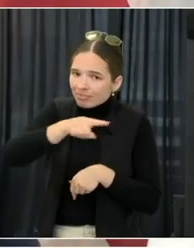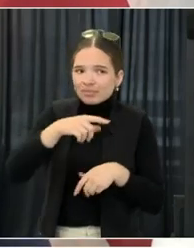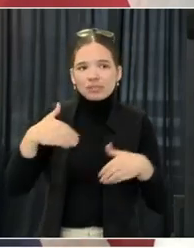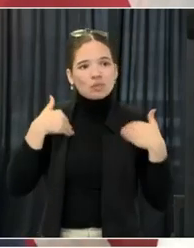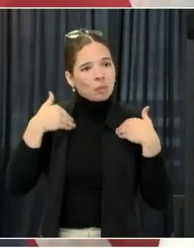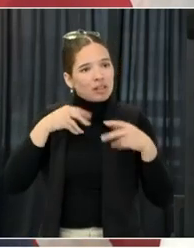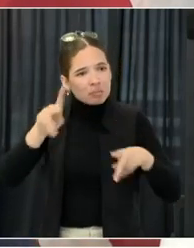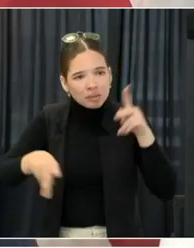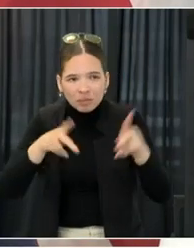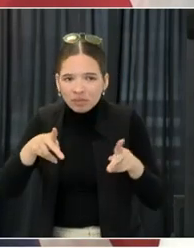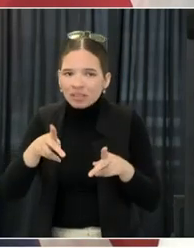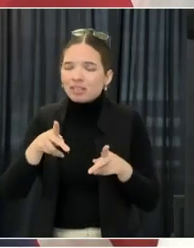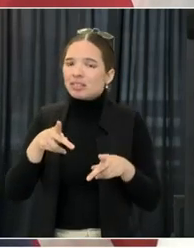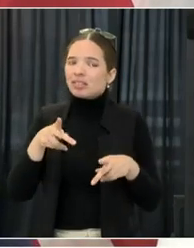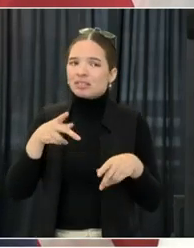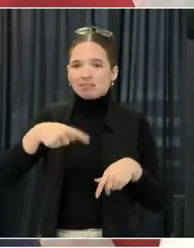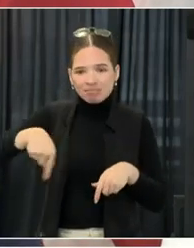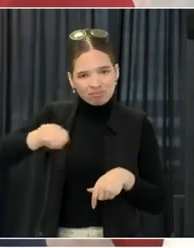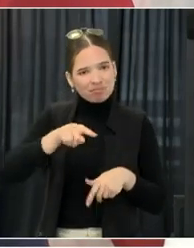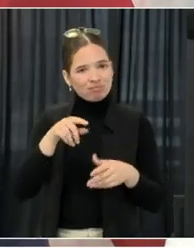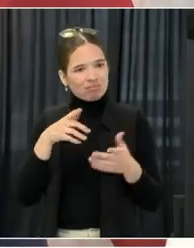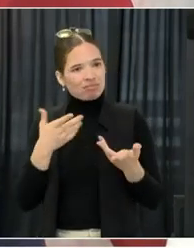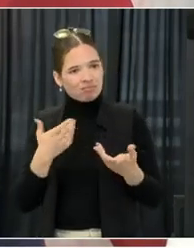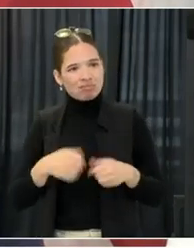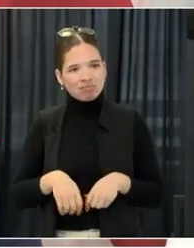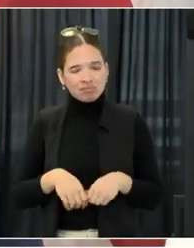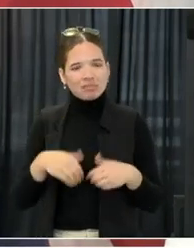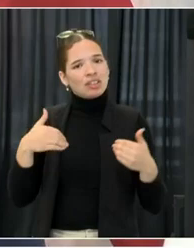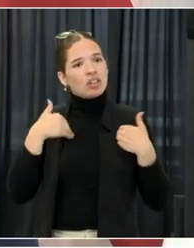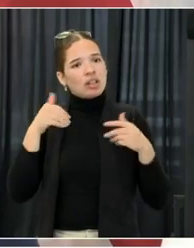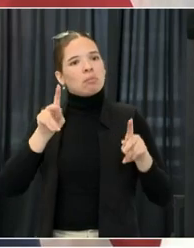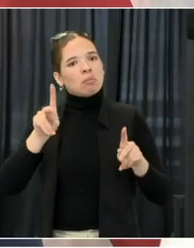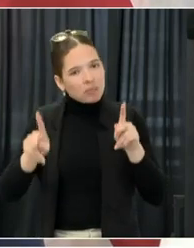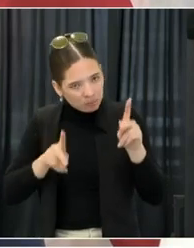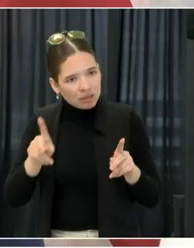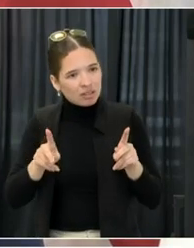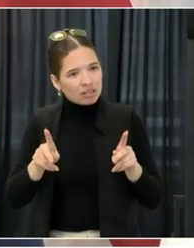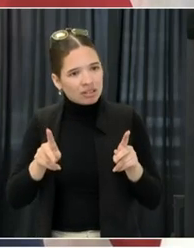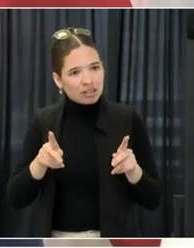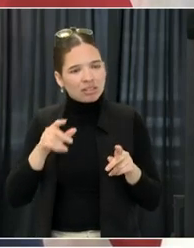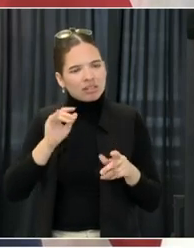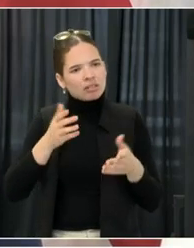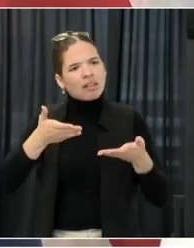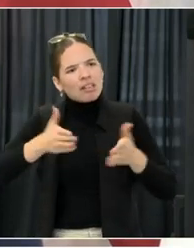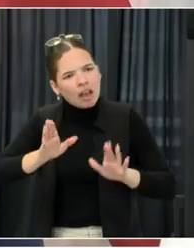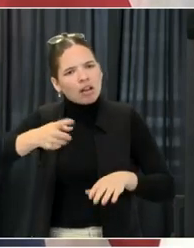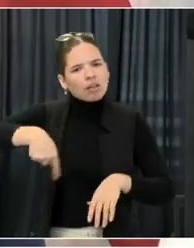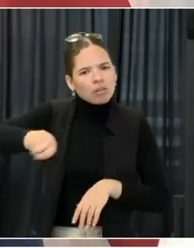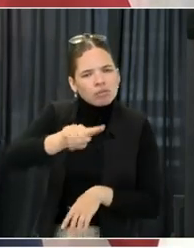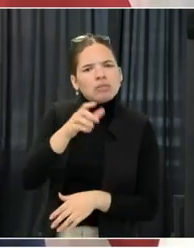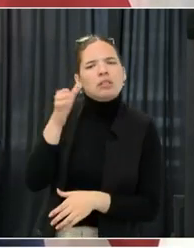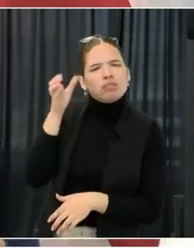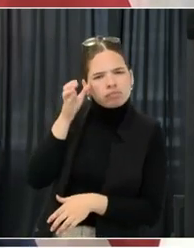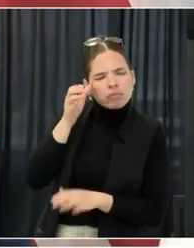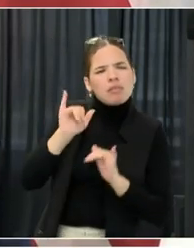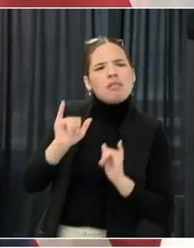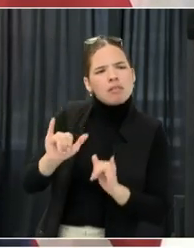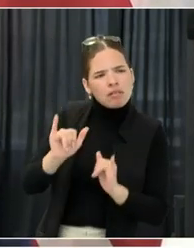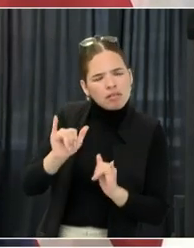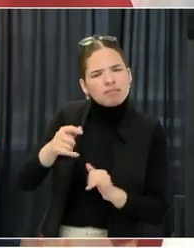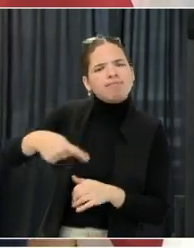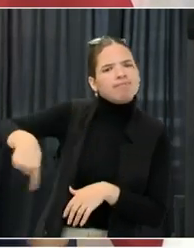put people, our young people, in a space to hear directly from them. But we also know we have